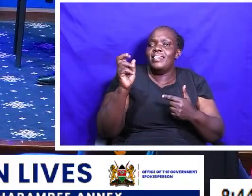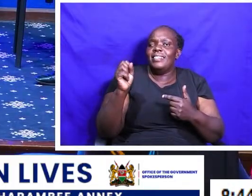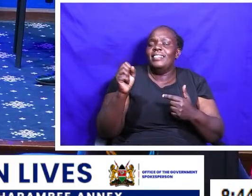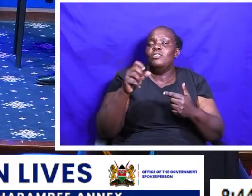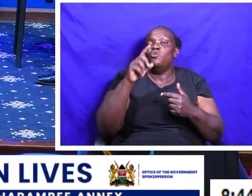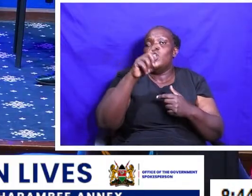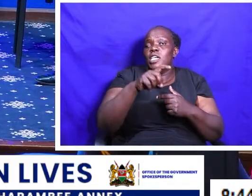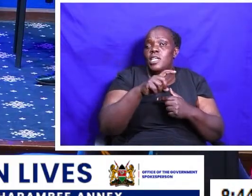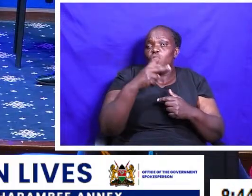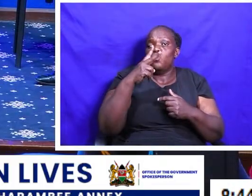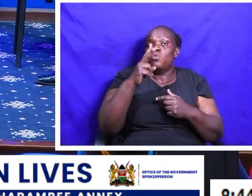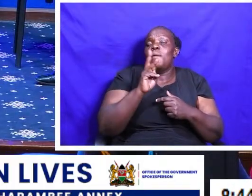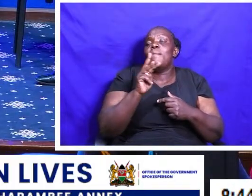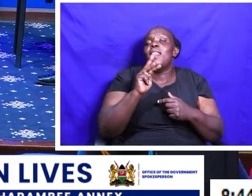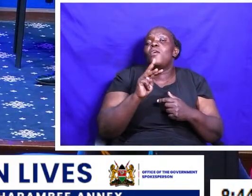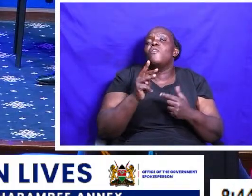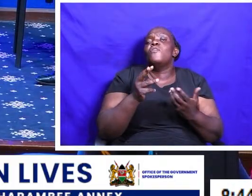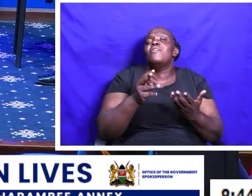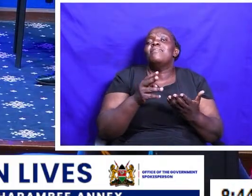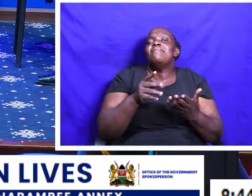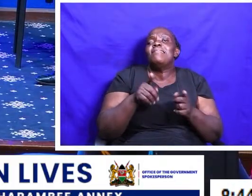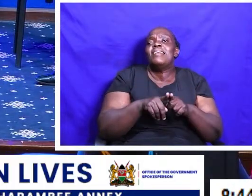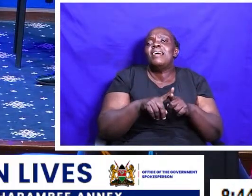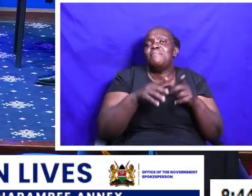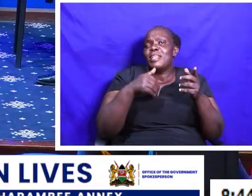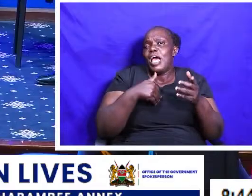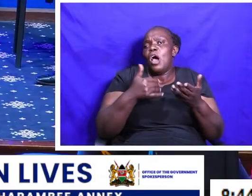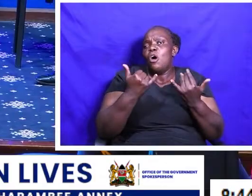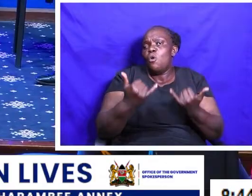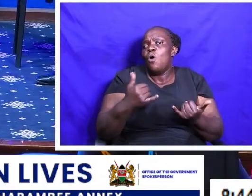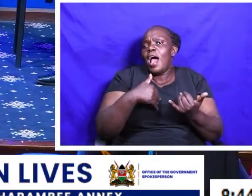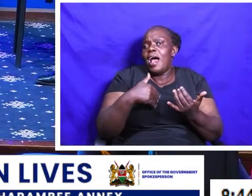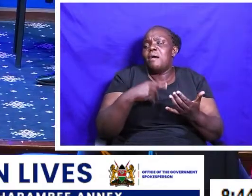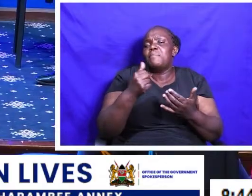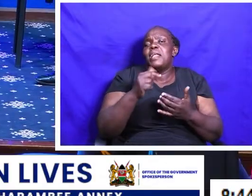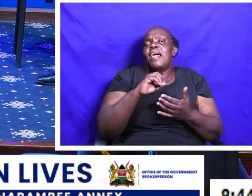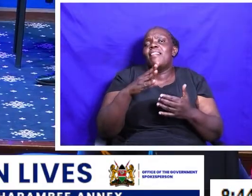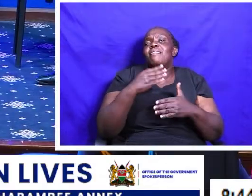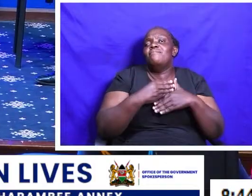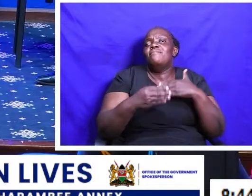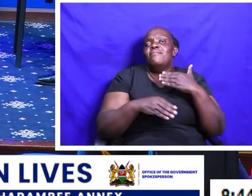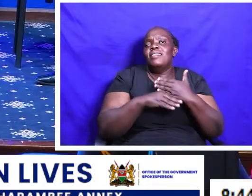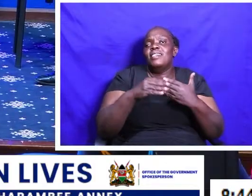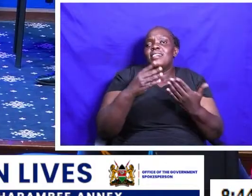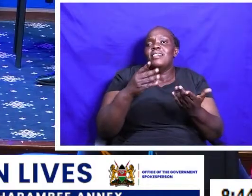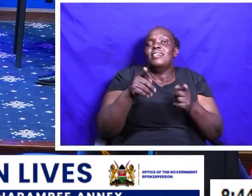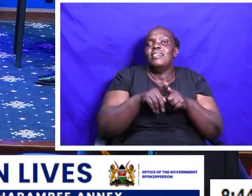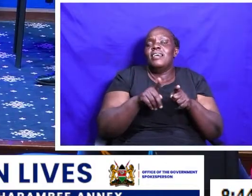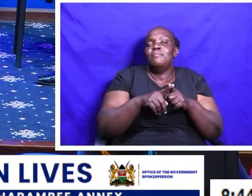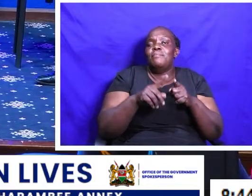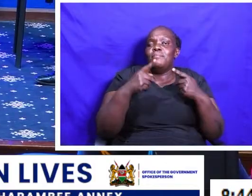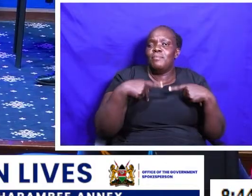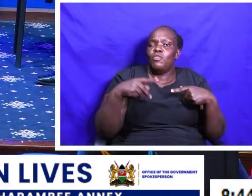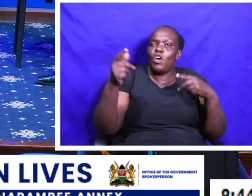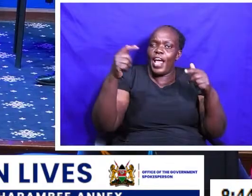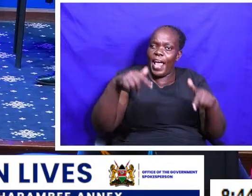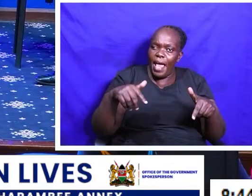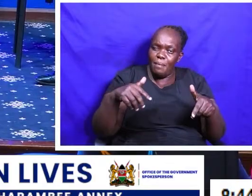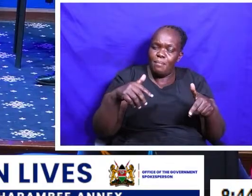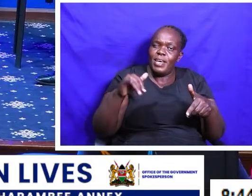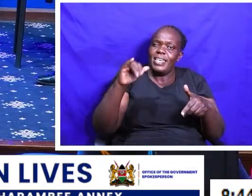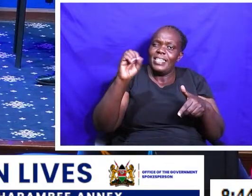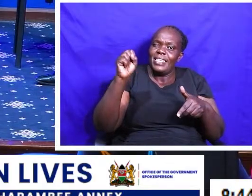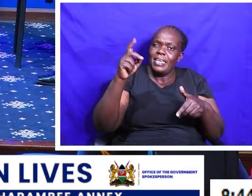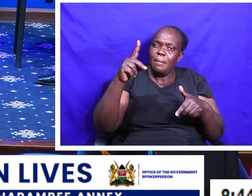someone tells you require 2 million. Okay. Fortunately, for infrastructure, ISIPE came in after seeing our hard